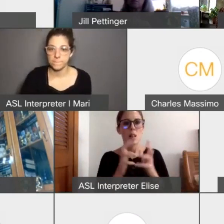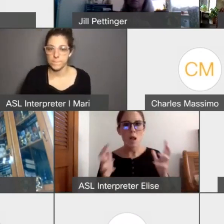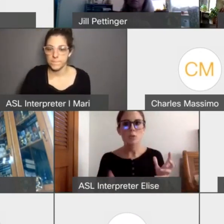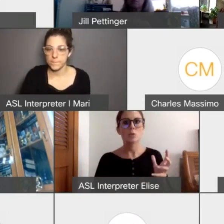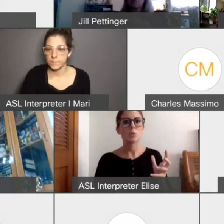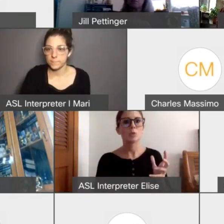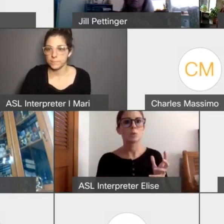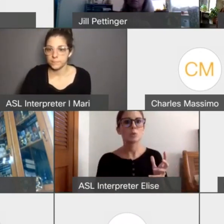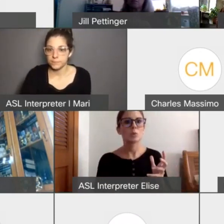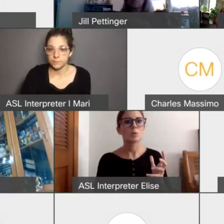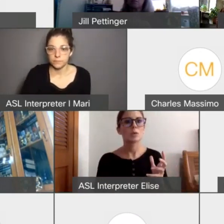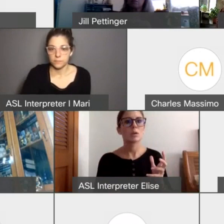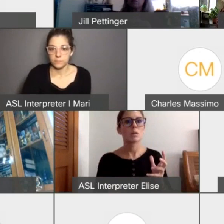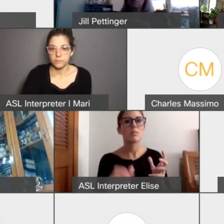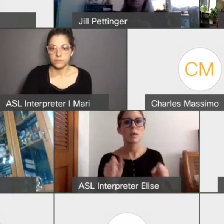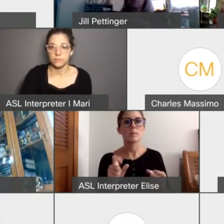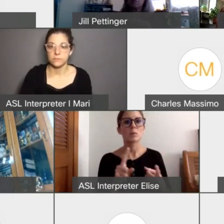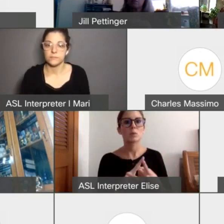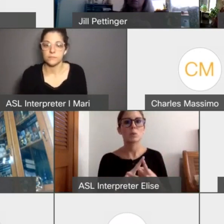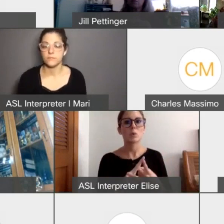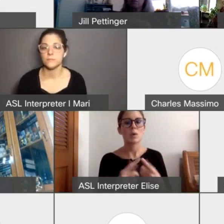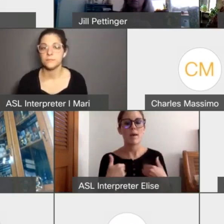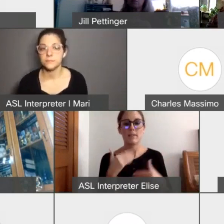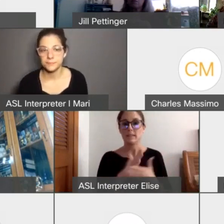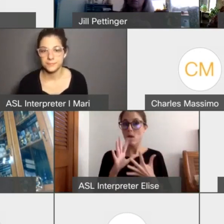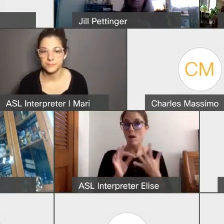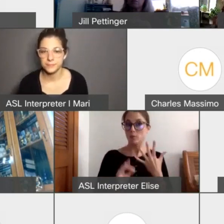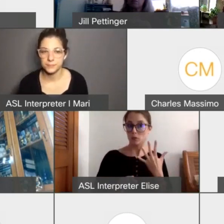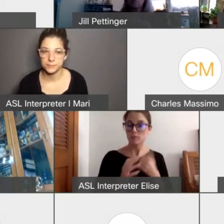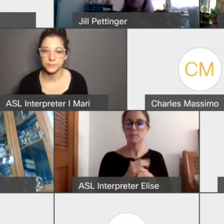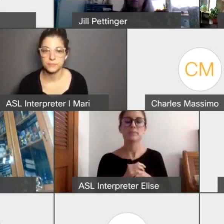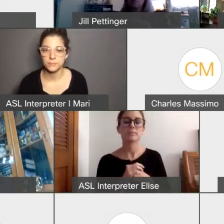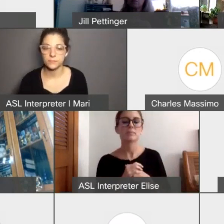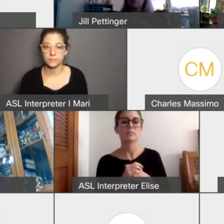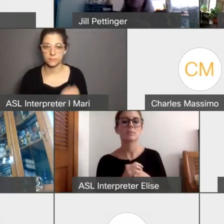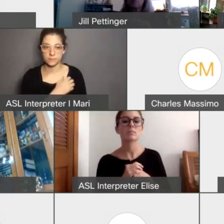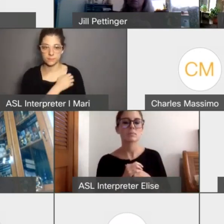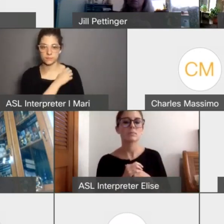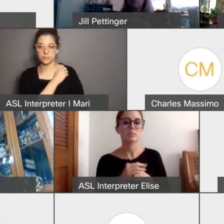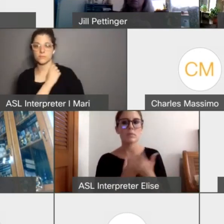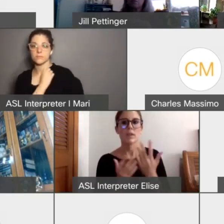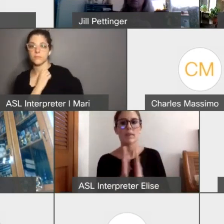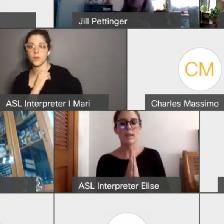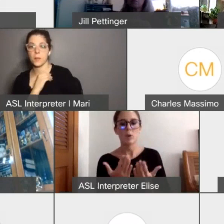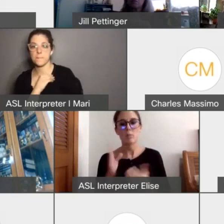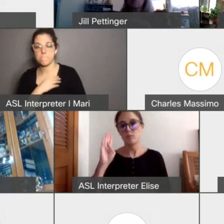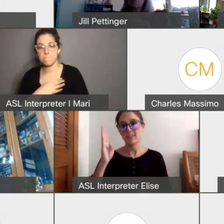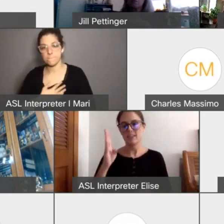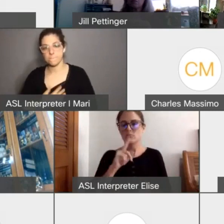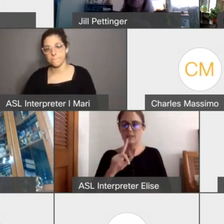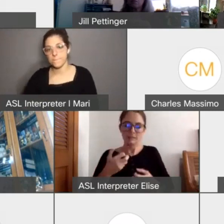be able to some options. So it's tough in the handbook and in the presentation to really